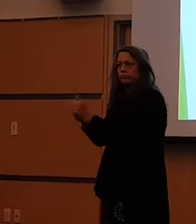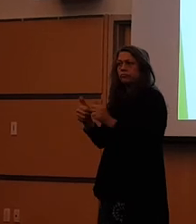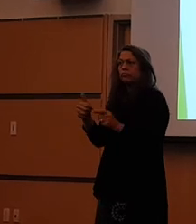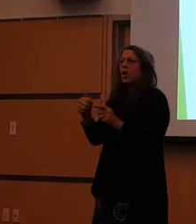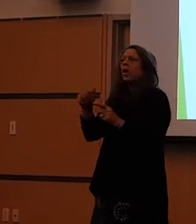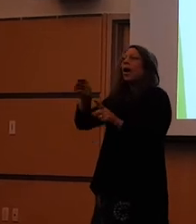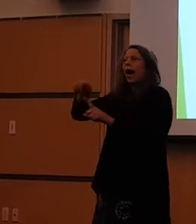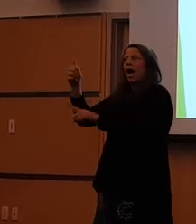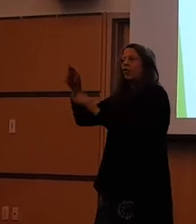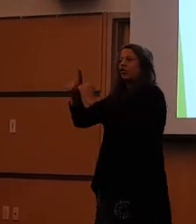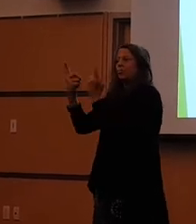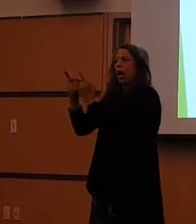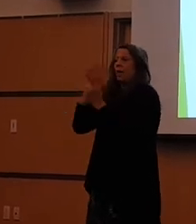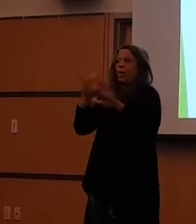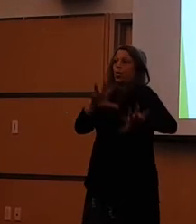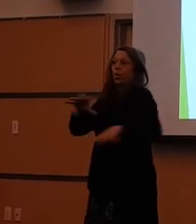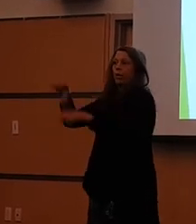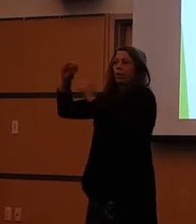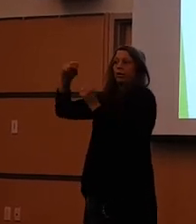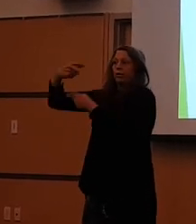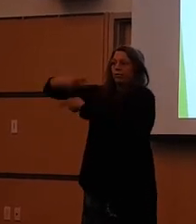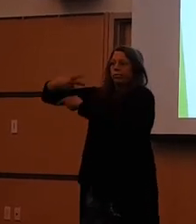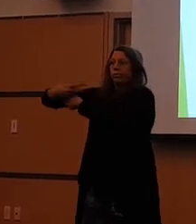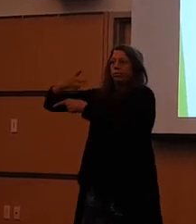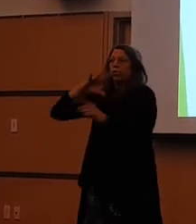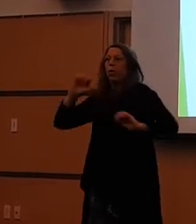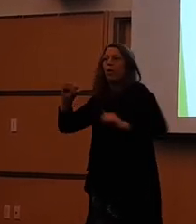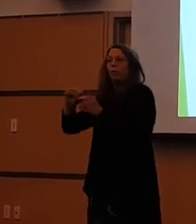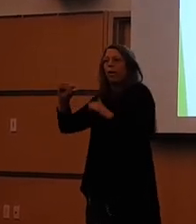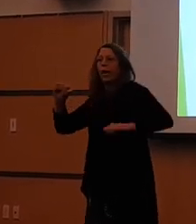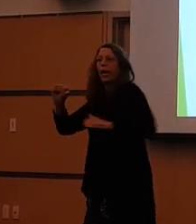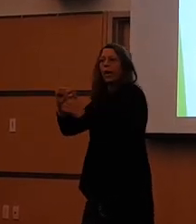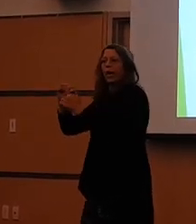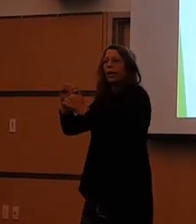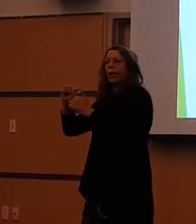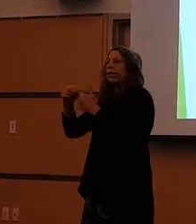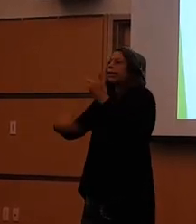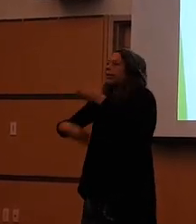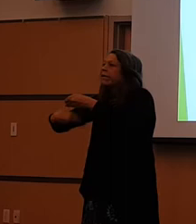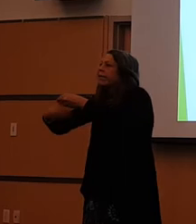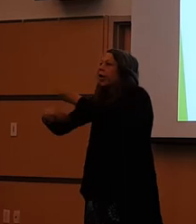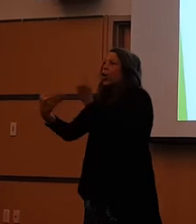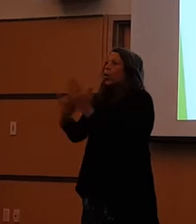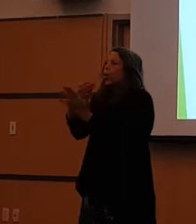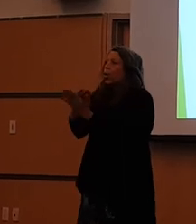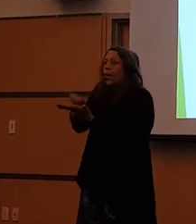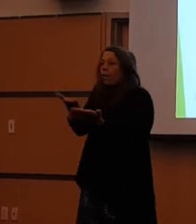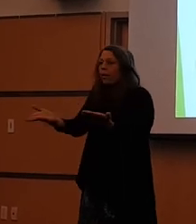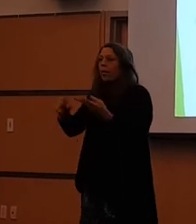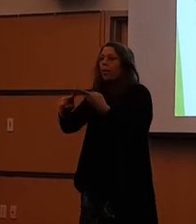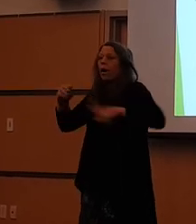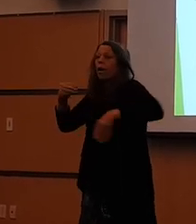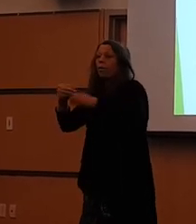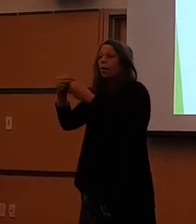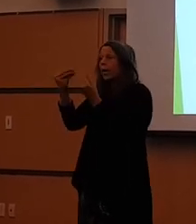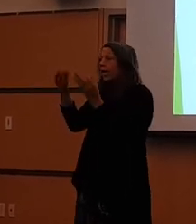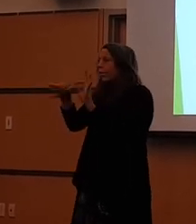it, to add new elements and to add messages, alerts, etc.